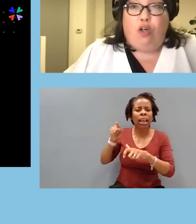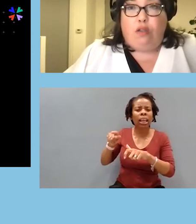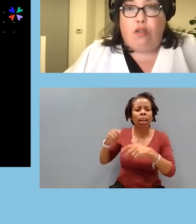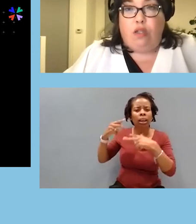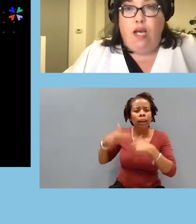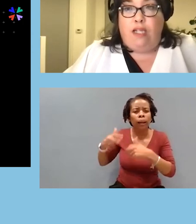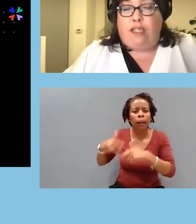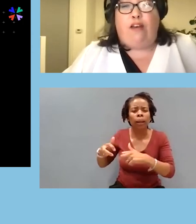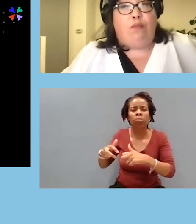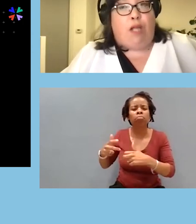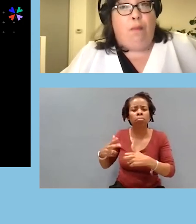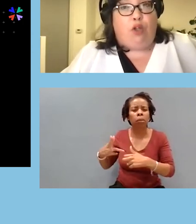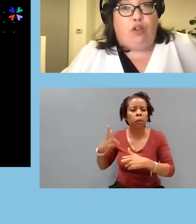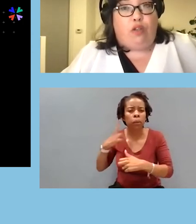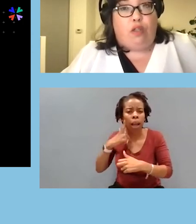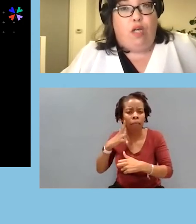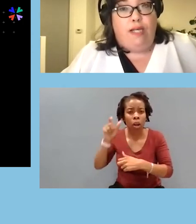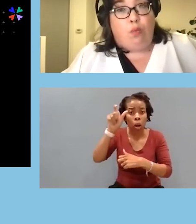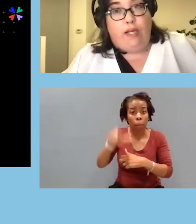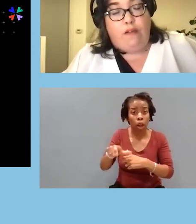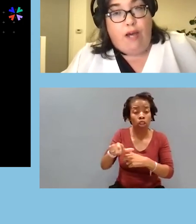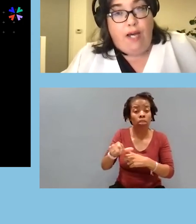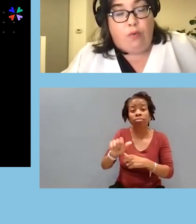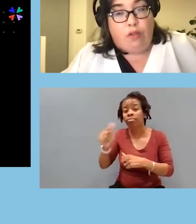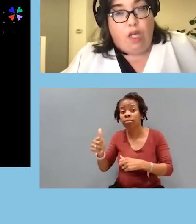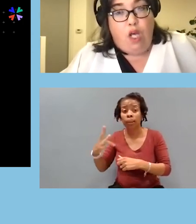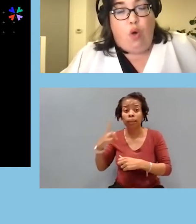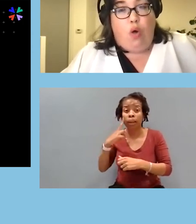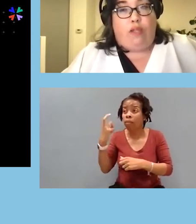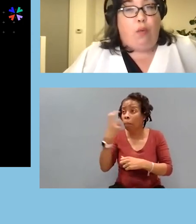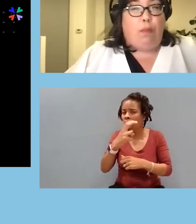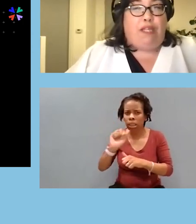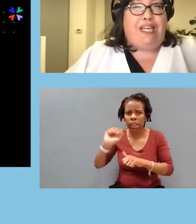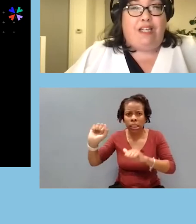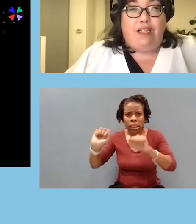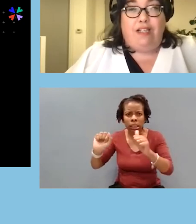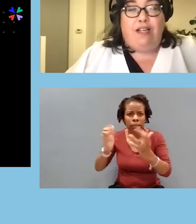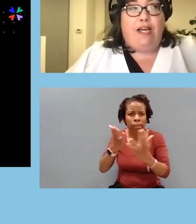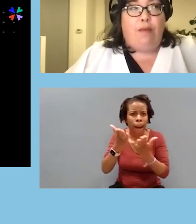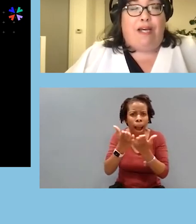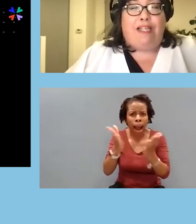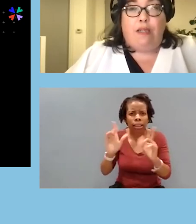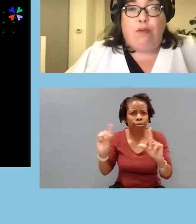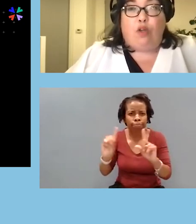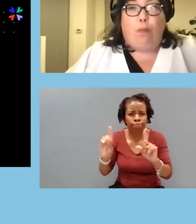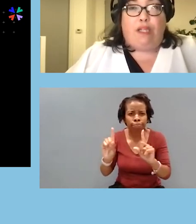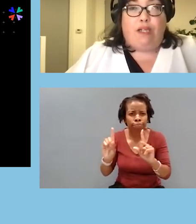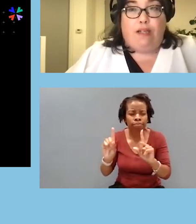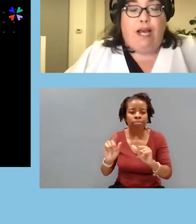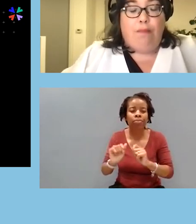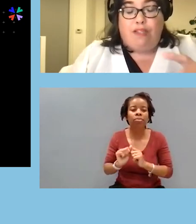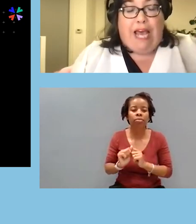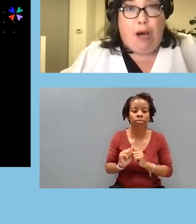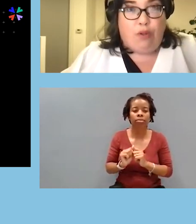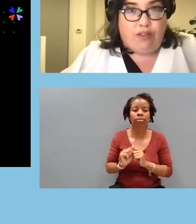deaf person and a deaf and blind person. And what he found, there was a particular assignment or